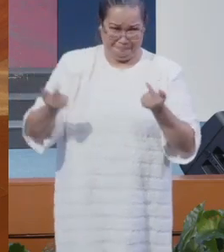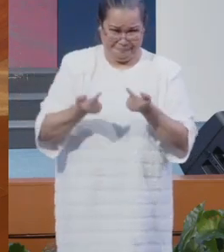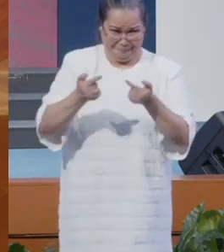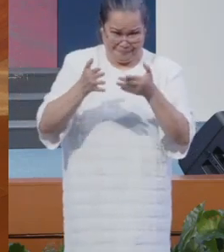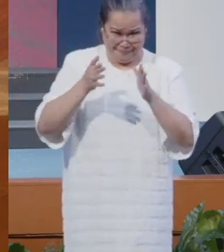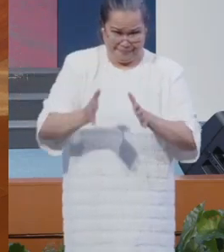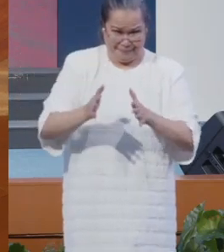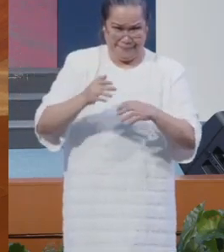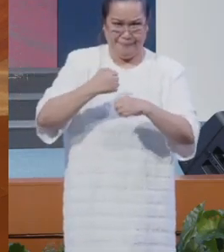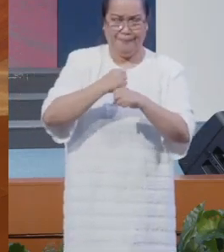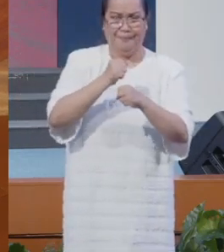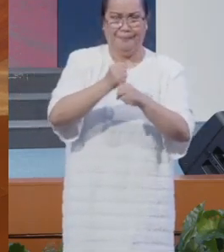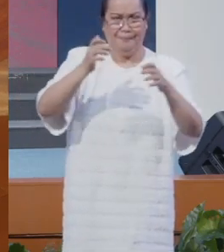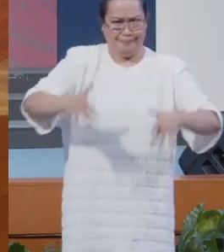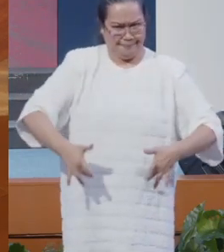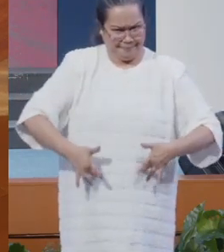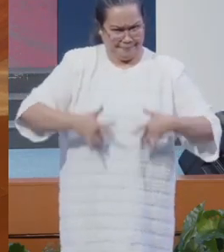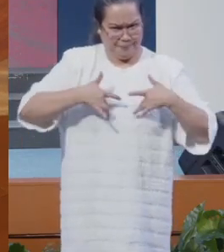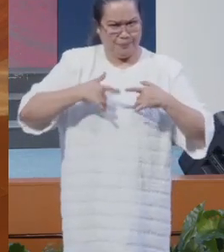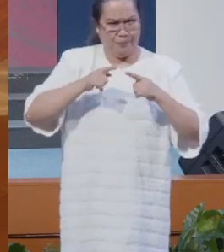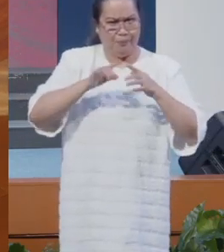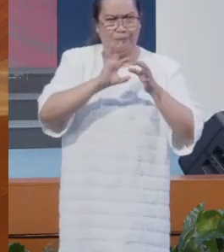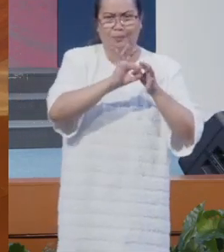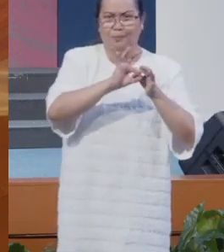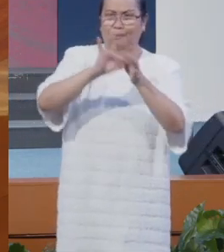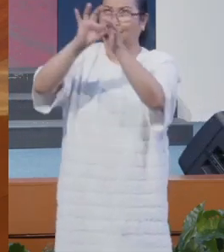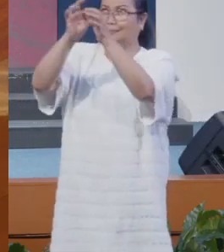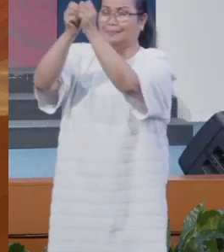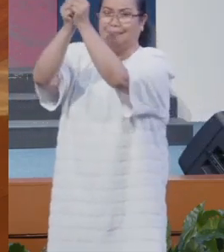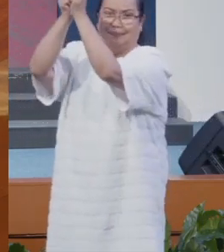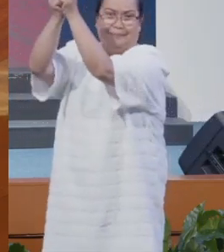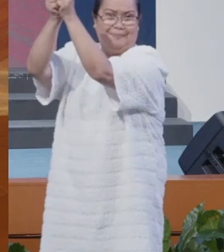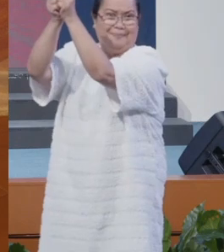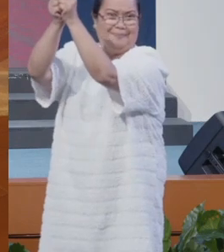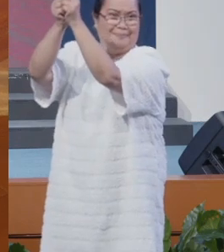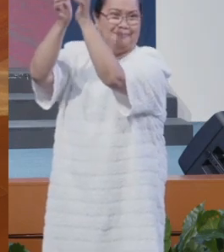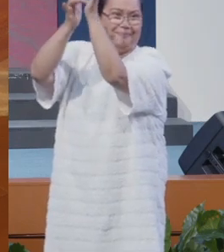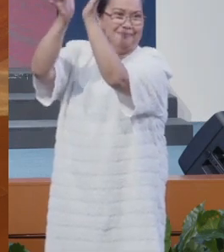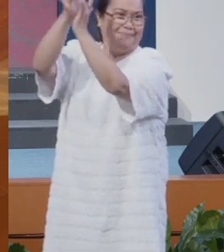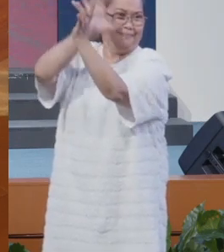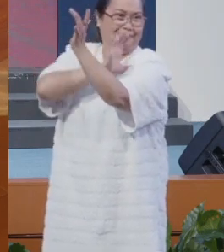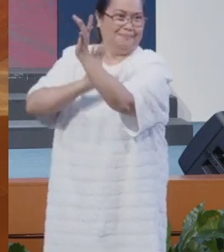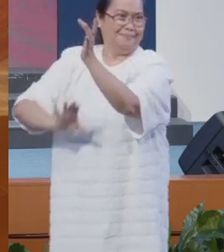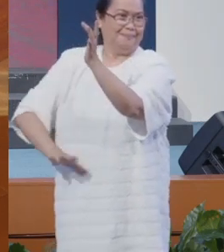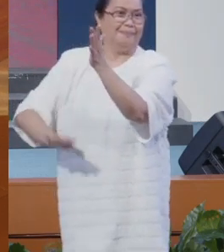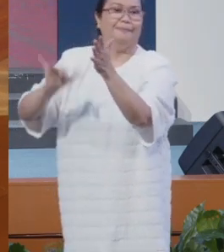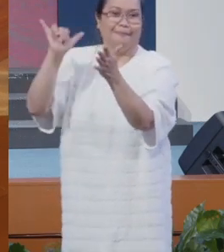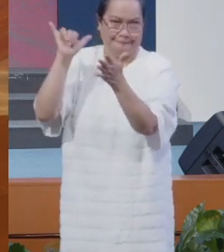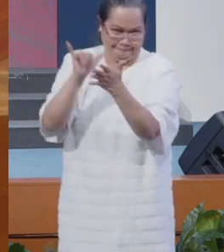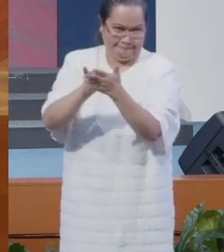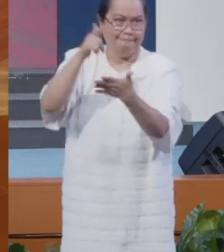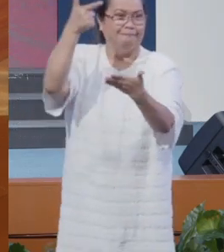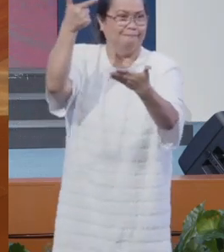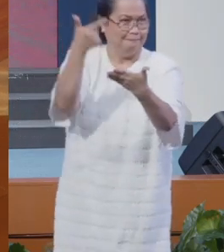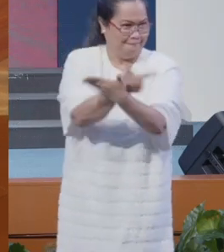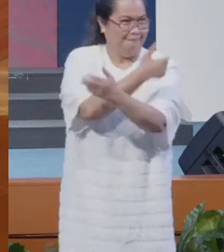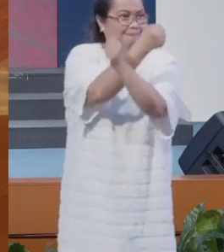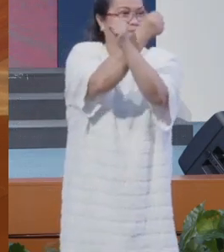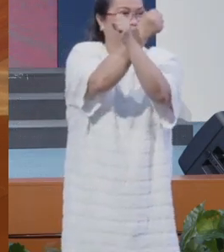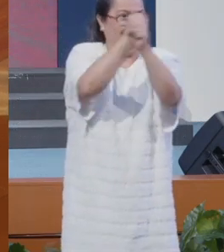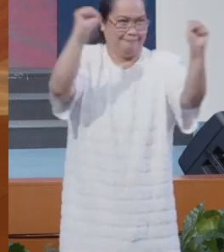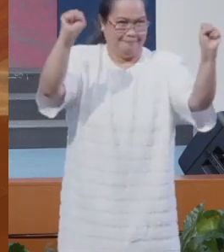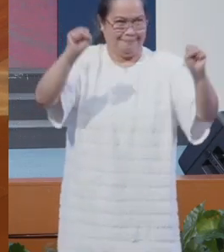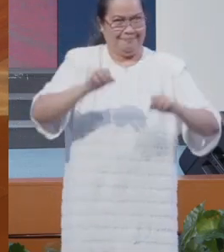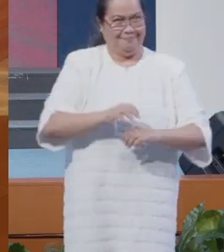made us alive together with Christ." Yun po ang mabuting balita ng kaligtasan.